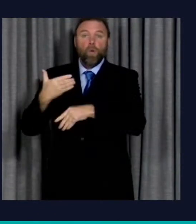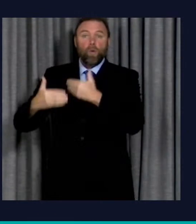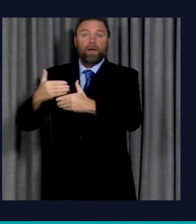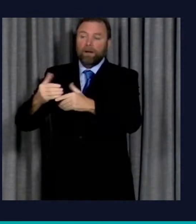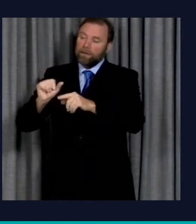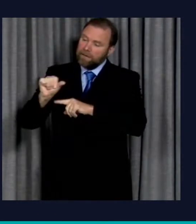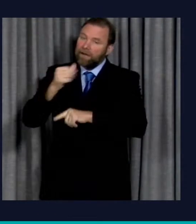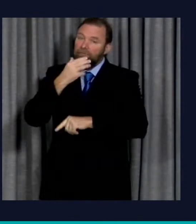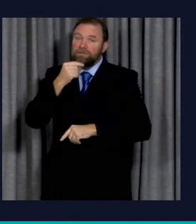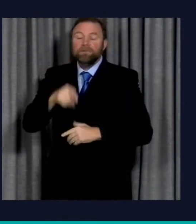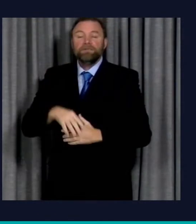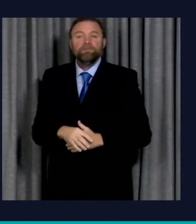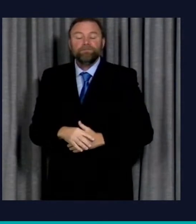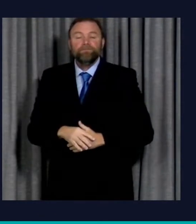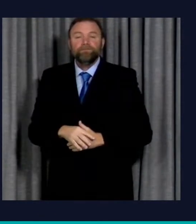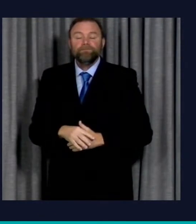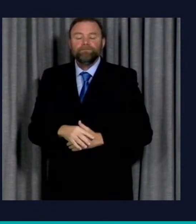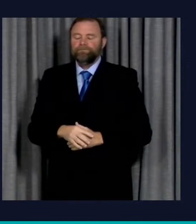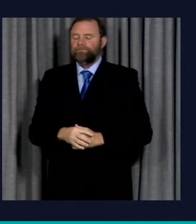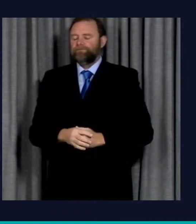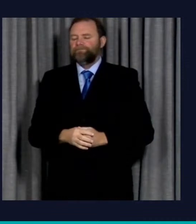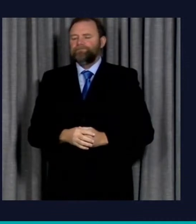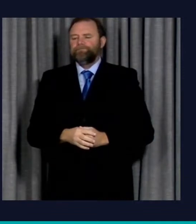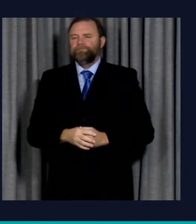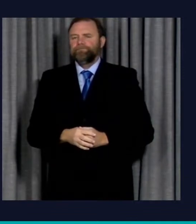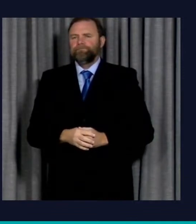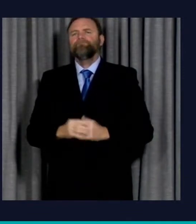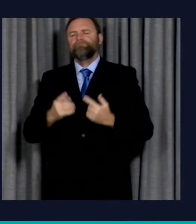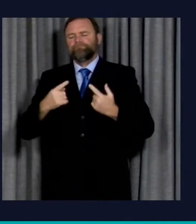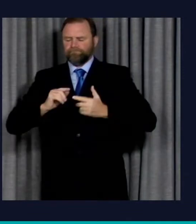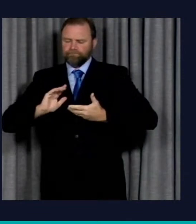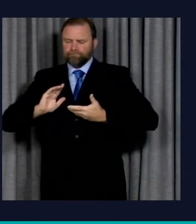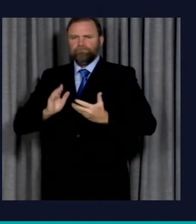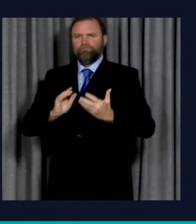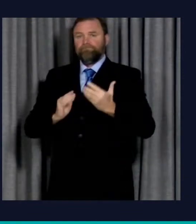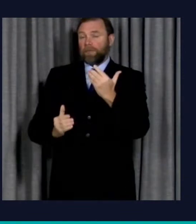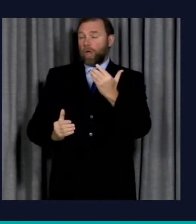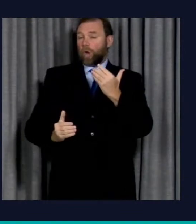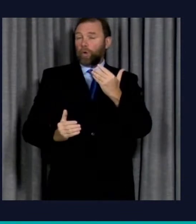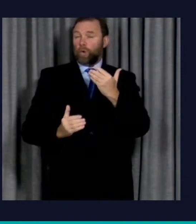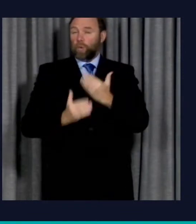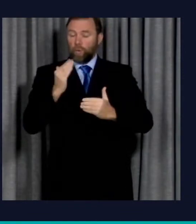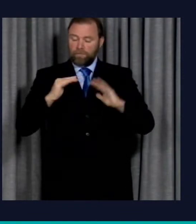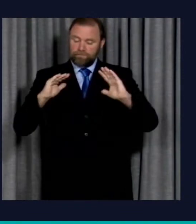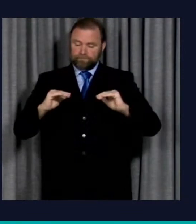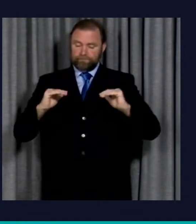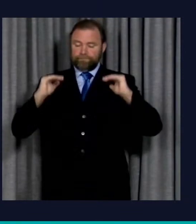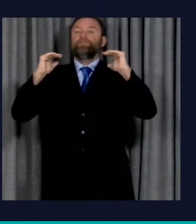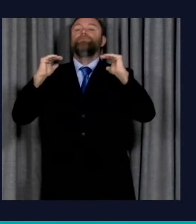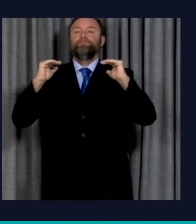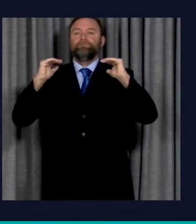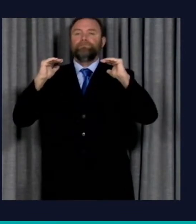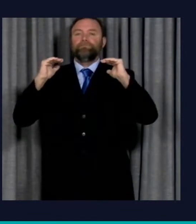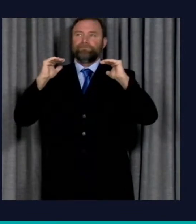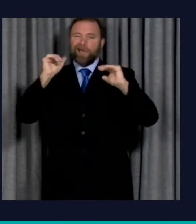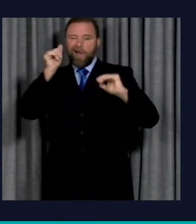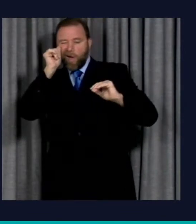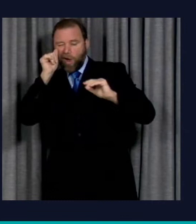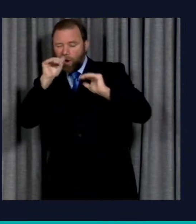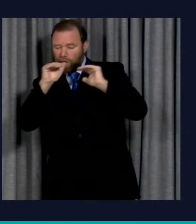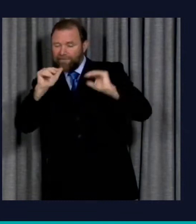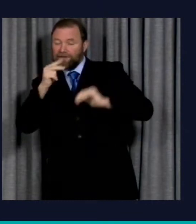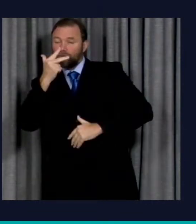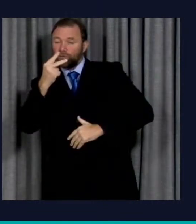after Christmas is over. We are introducing a new Alert Level 2 for hospitality